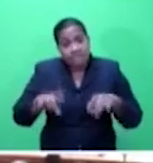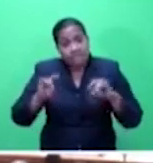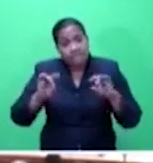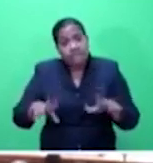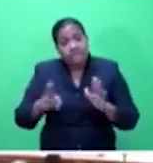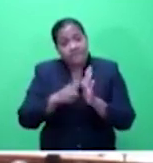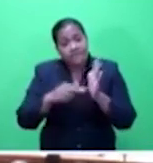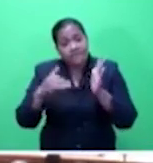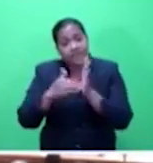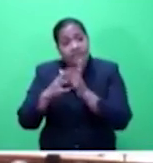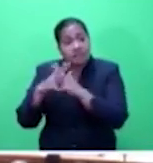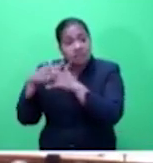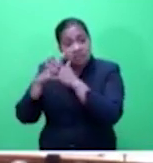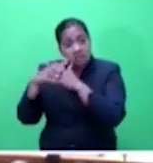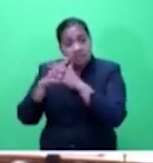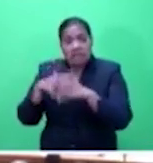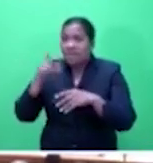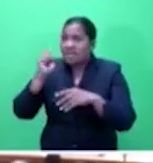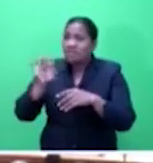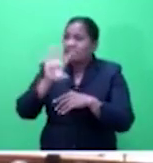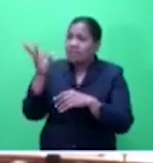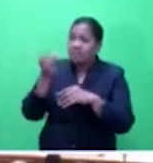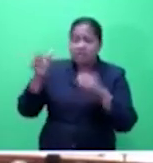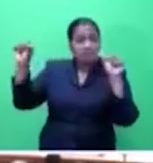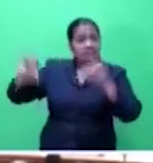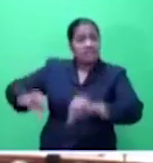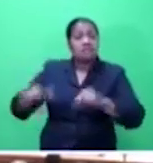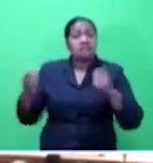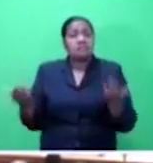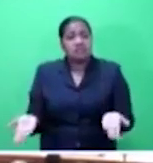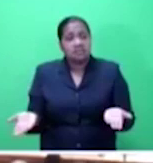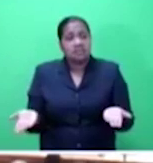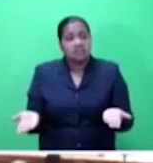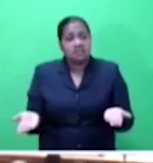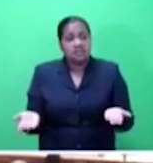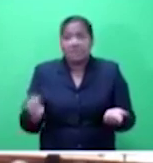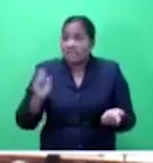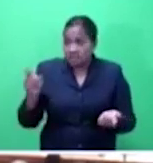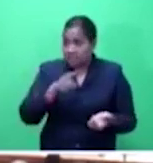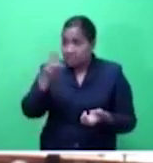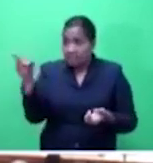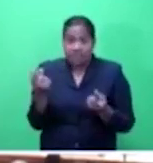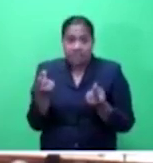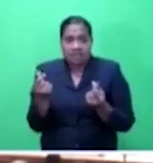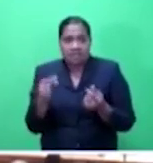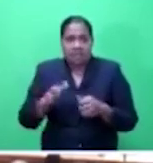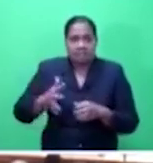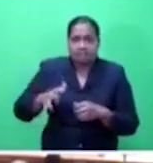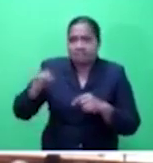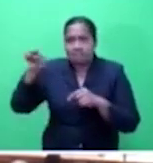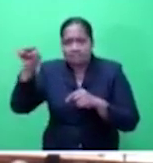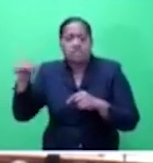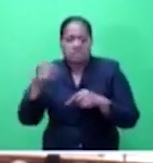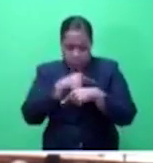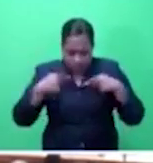States fail at containing the outbreaks? So long as they remain vulnerable, we remain vulnerable. Our people's jobs in the